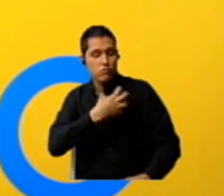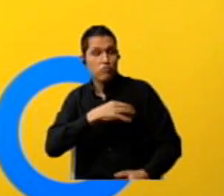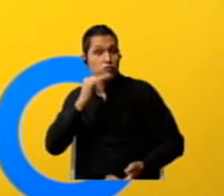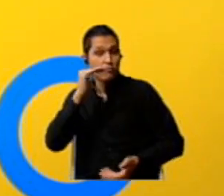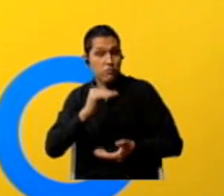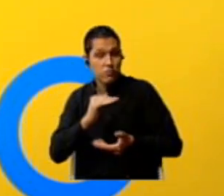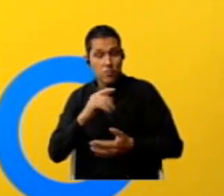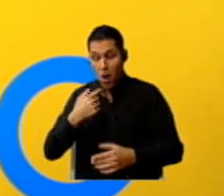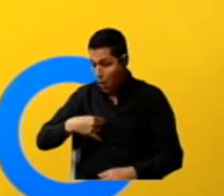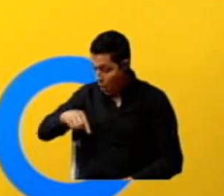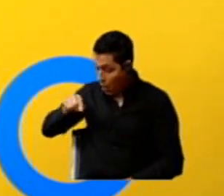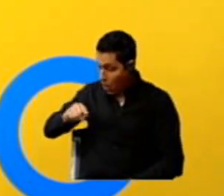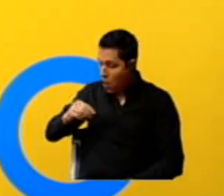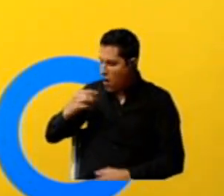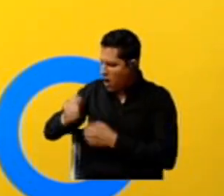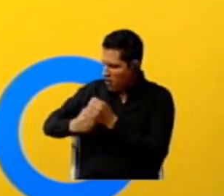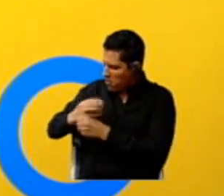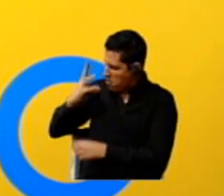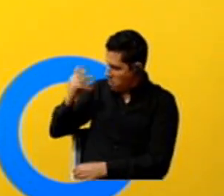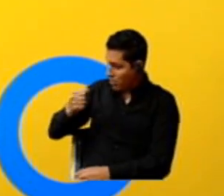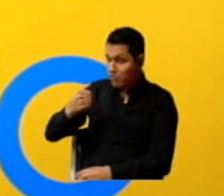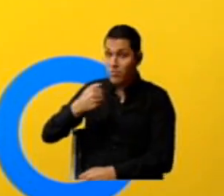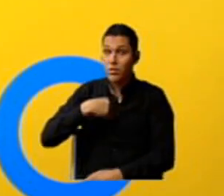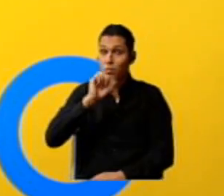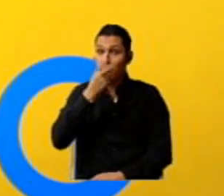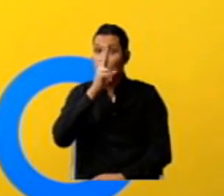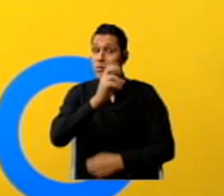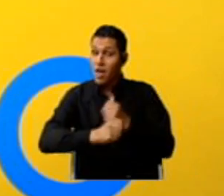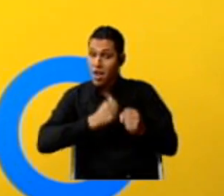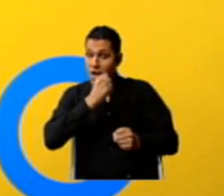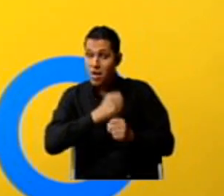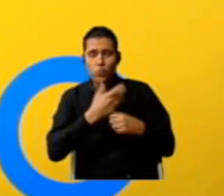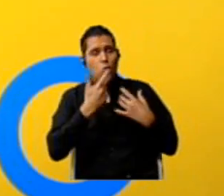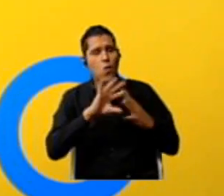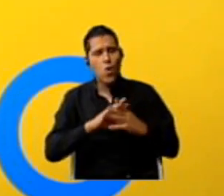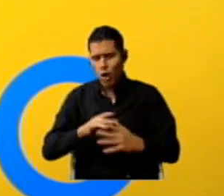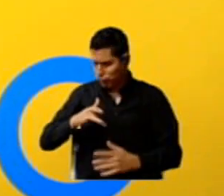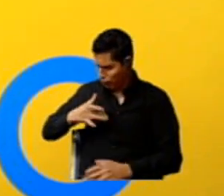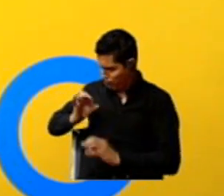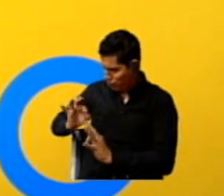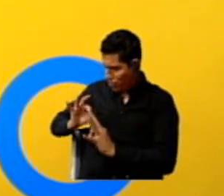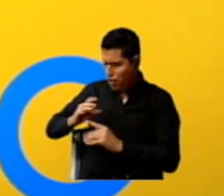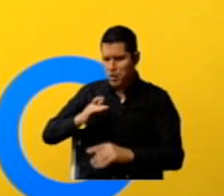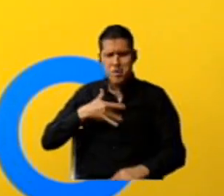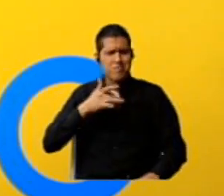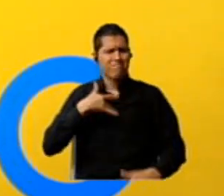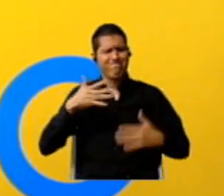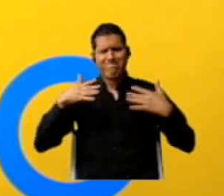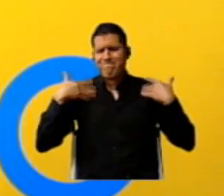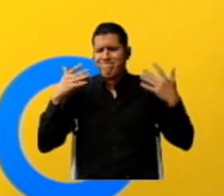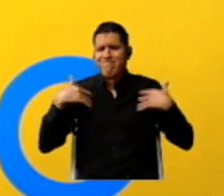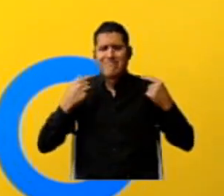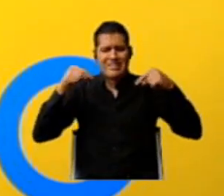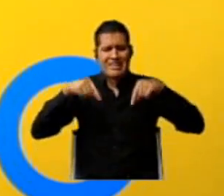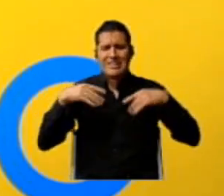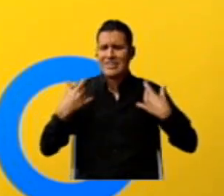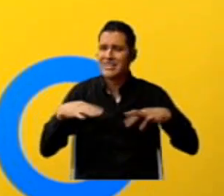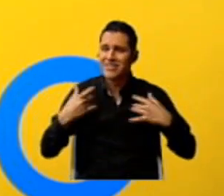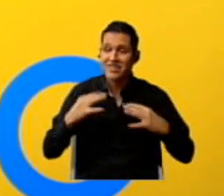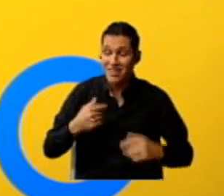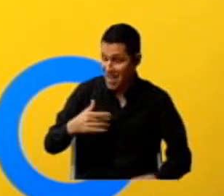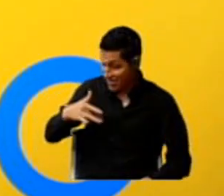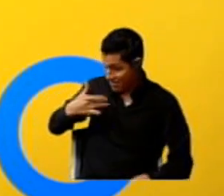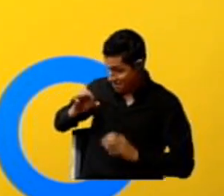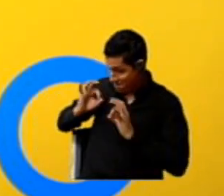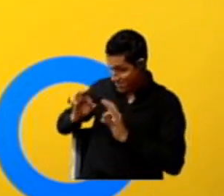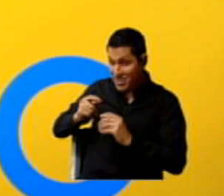am 12. Oh, you're 12. And how are you? I'm very happy to be here. Are you happy at